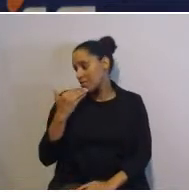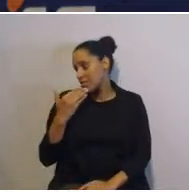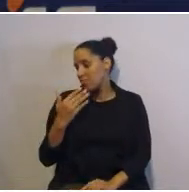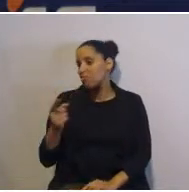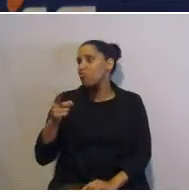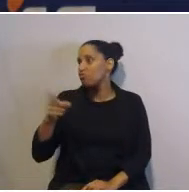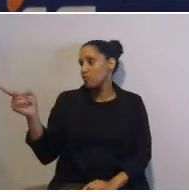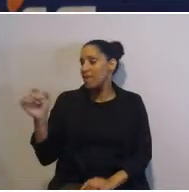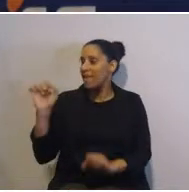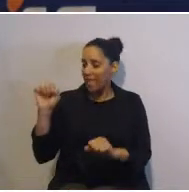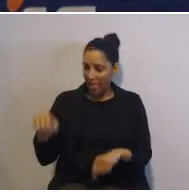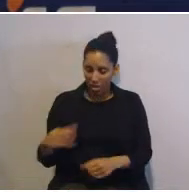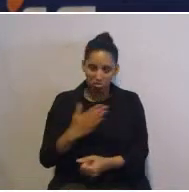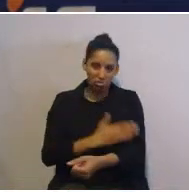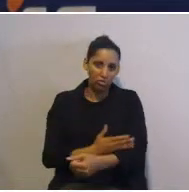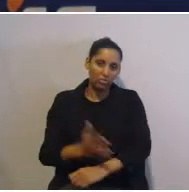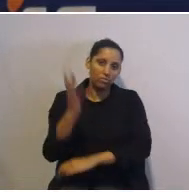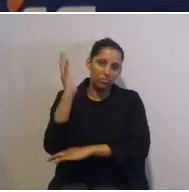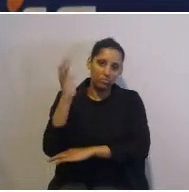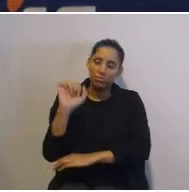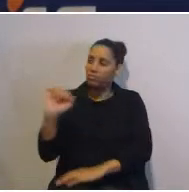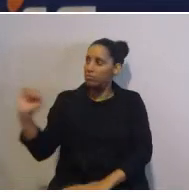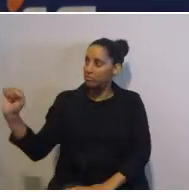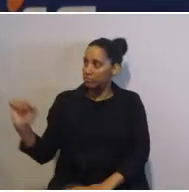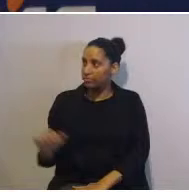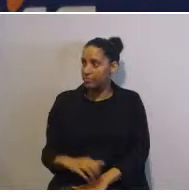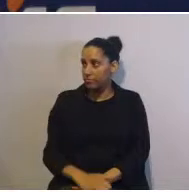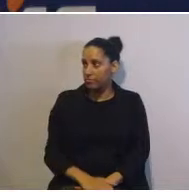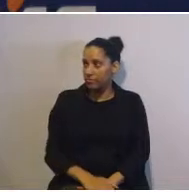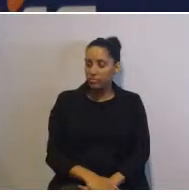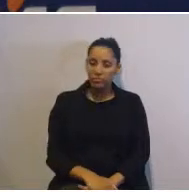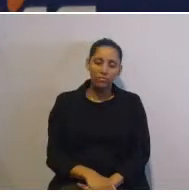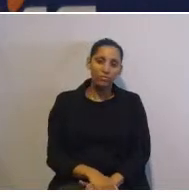may please start with your presentations.